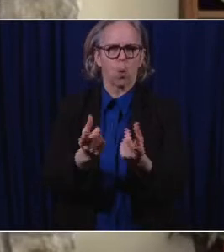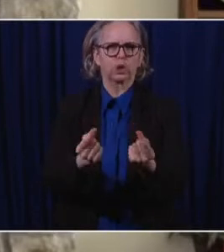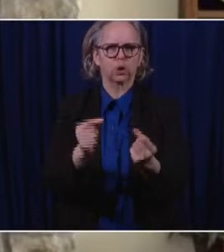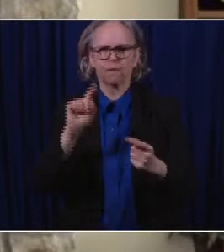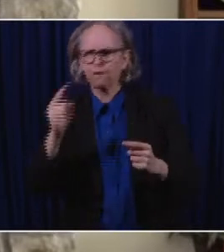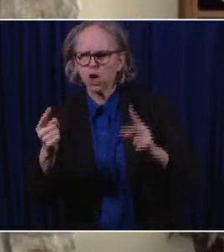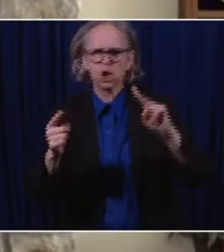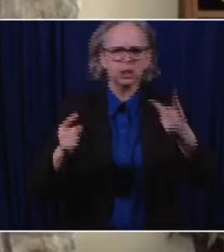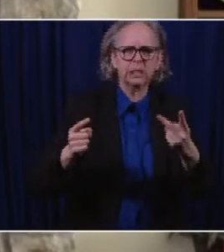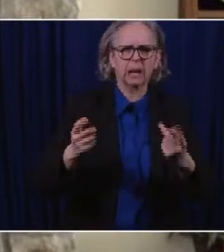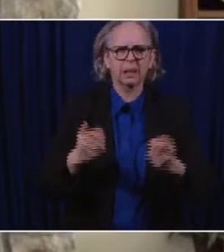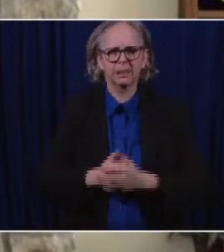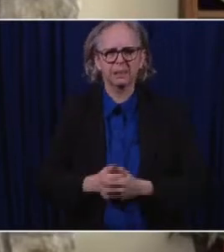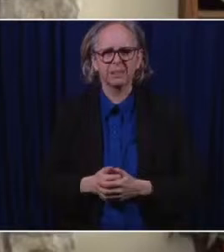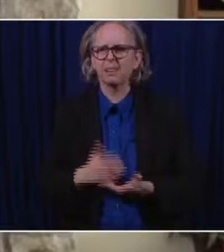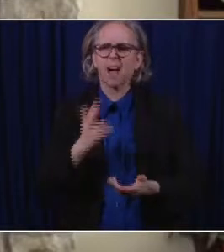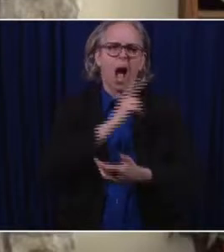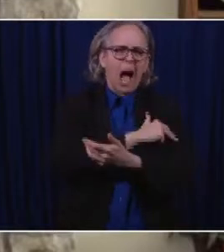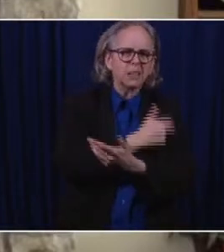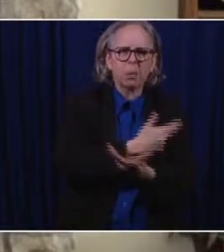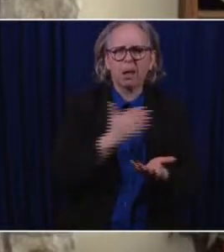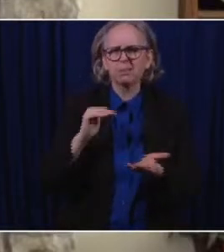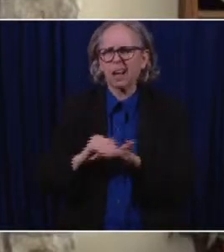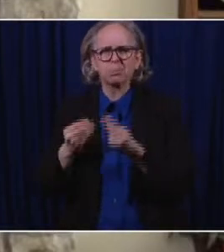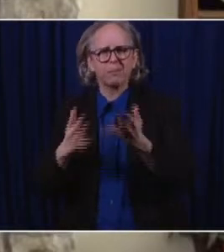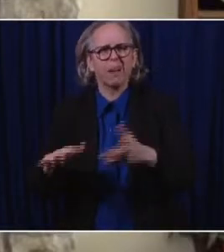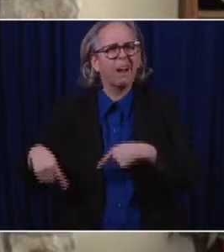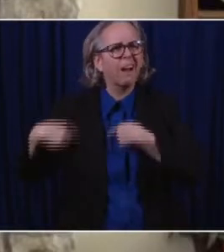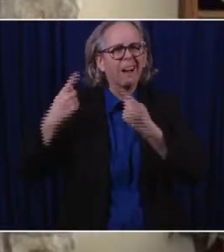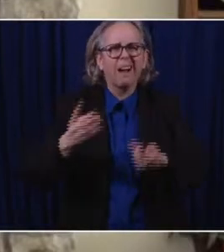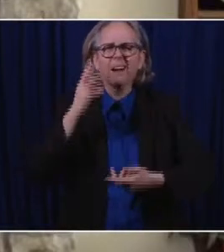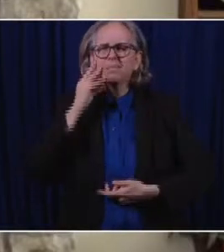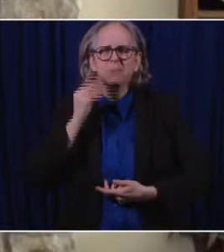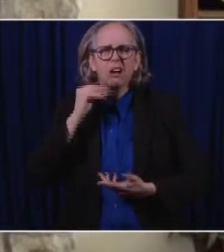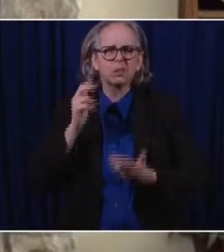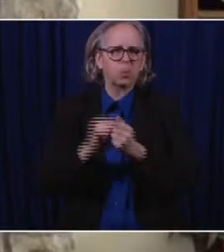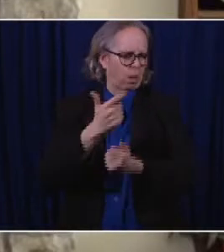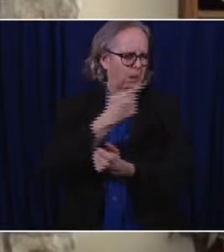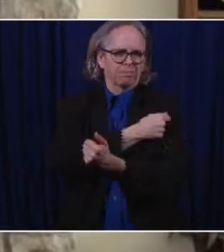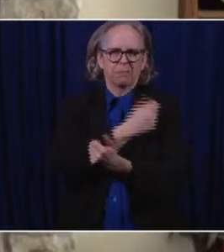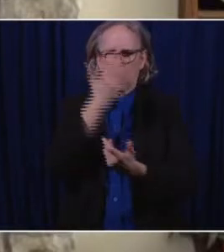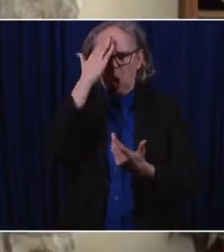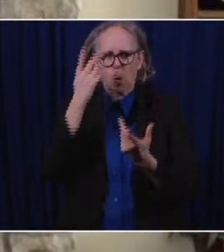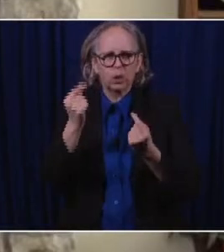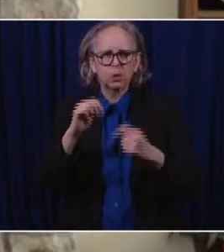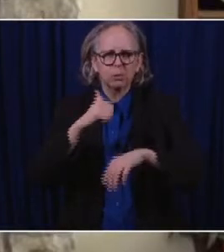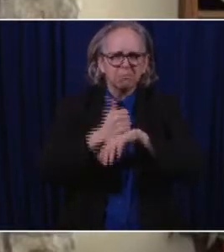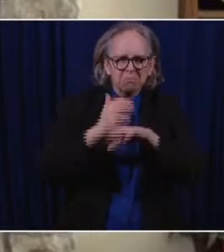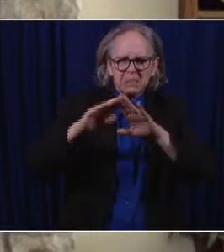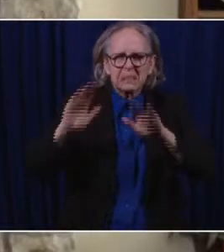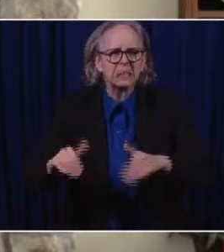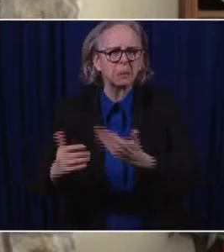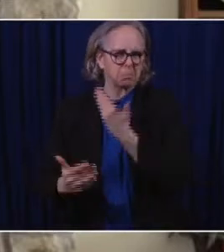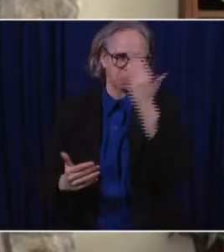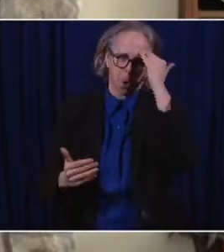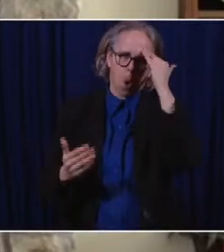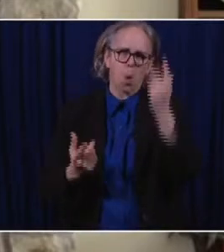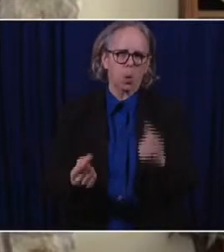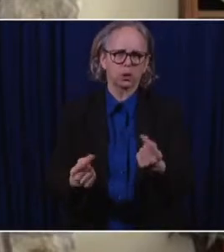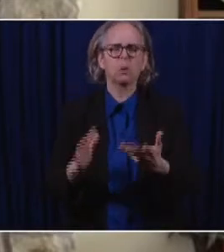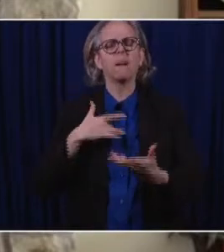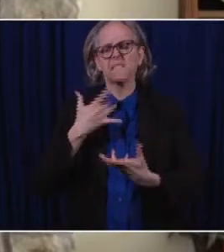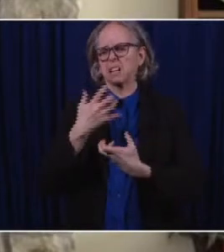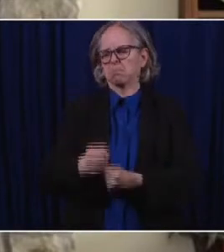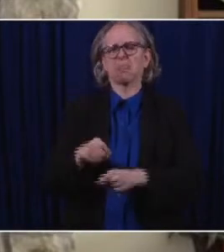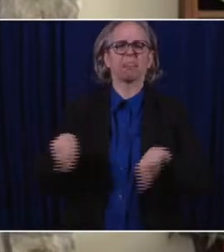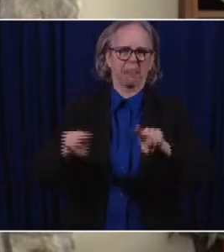who are used to doing things like this, giving vaccinations, and we have confidence in them. Next question is